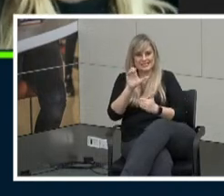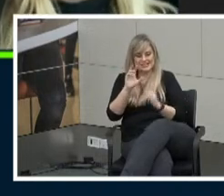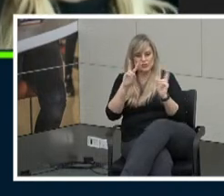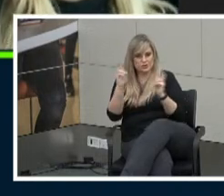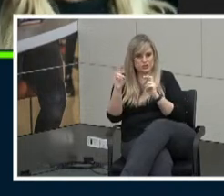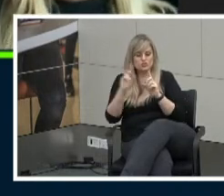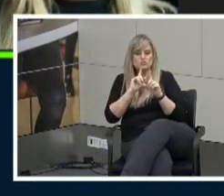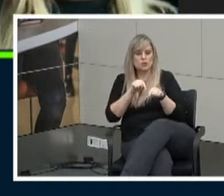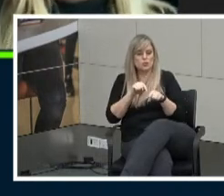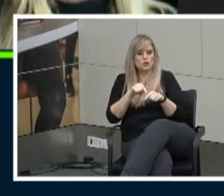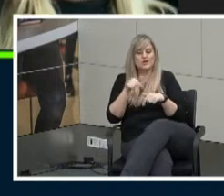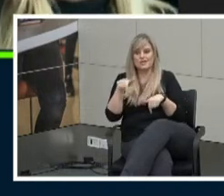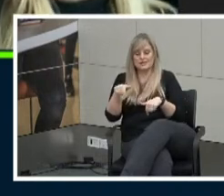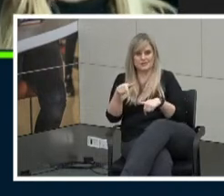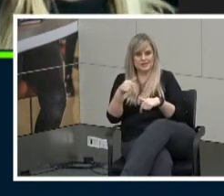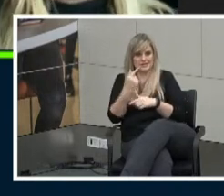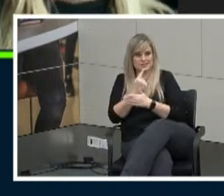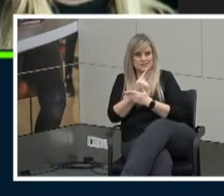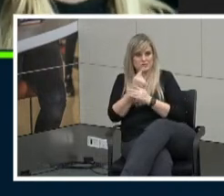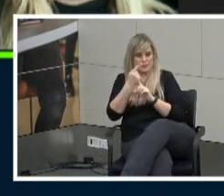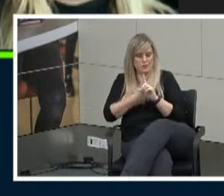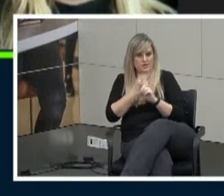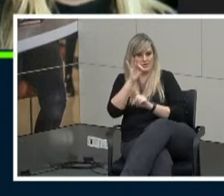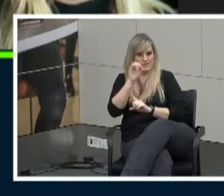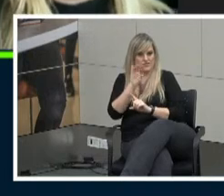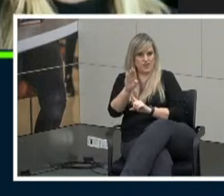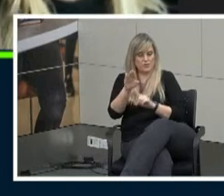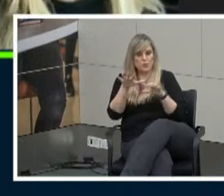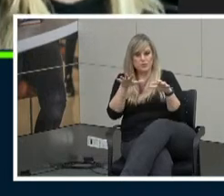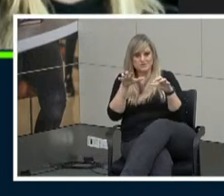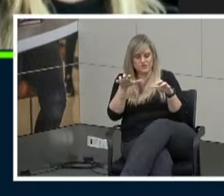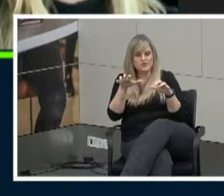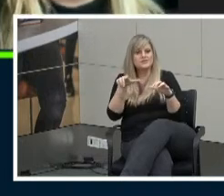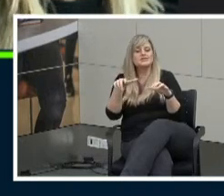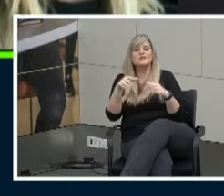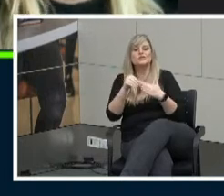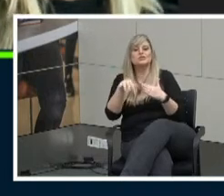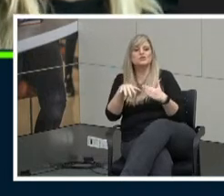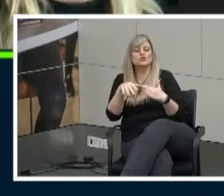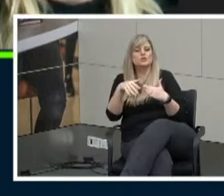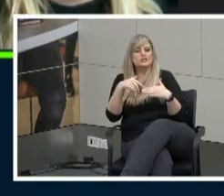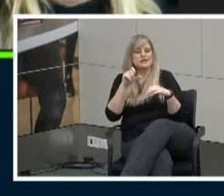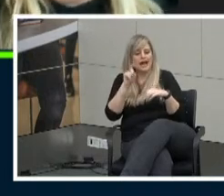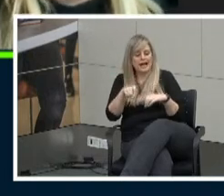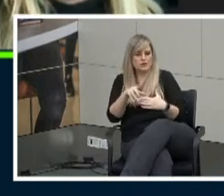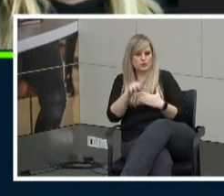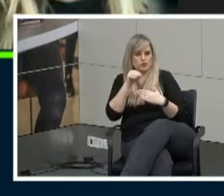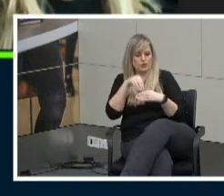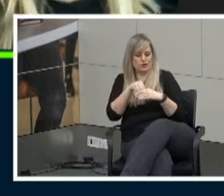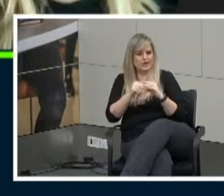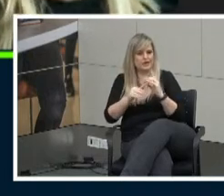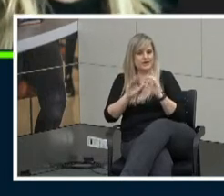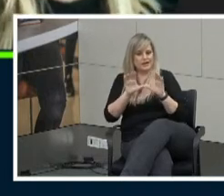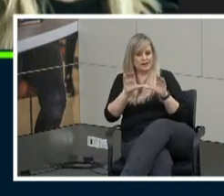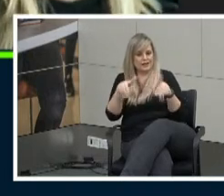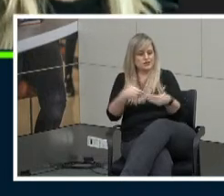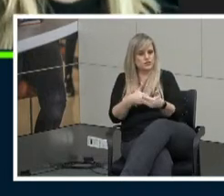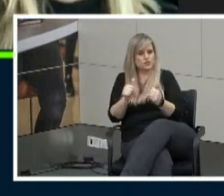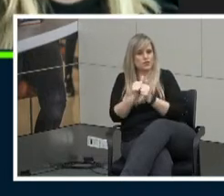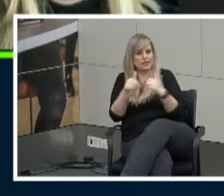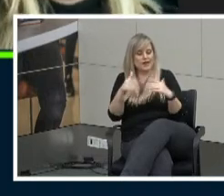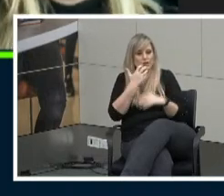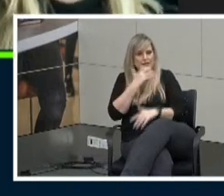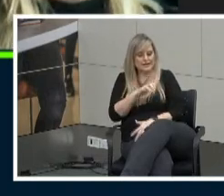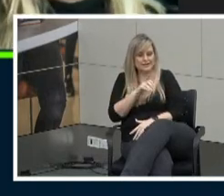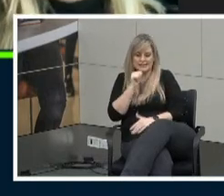reported this February during the winter freeze students had to learn in classrooms without fully functioning Heat this is not a new problem in